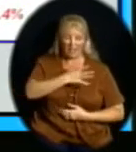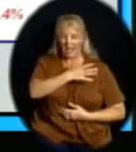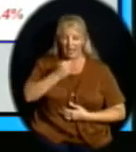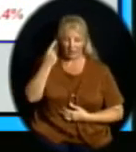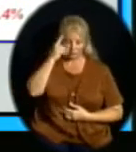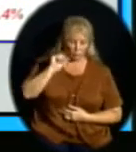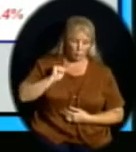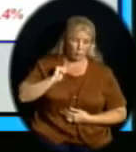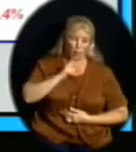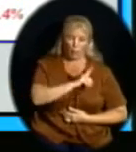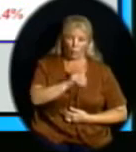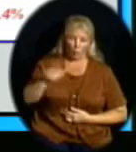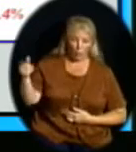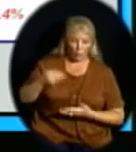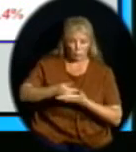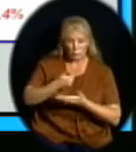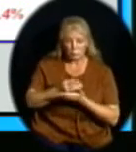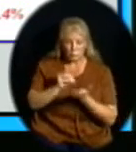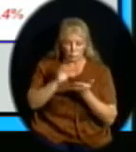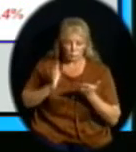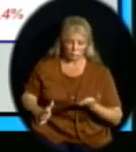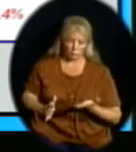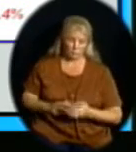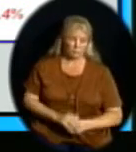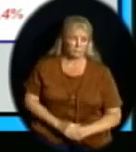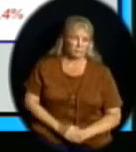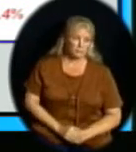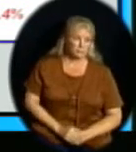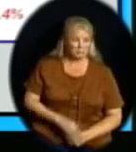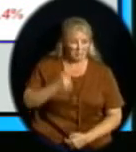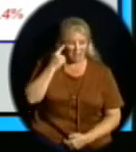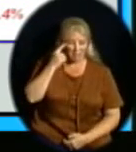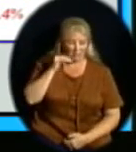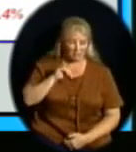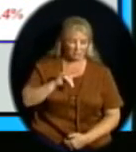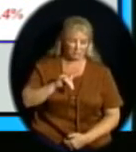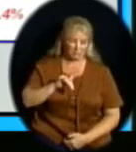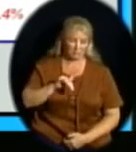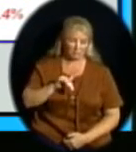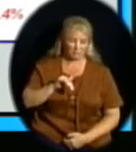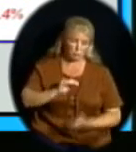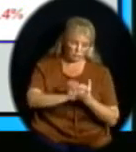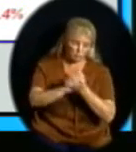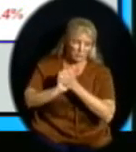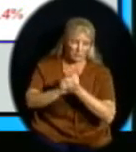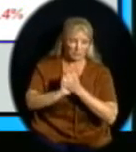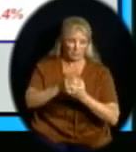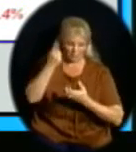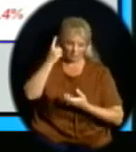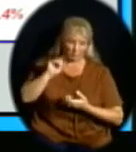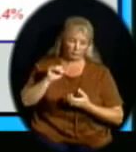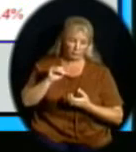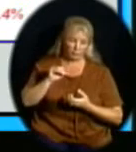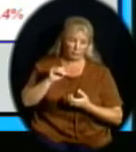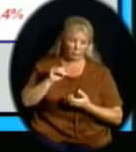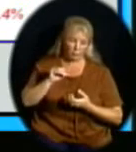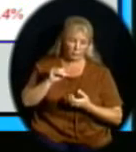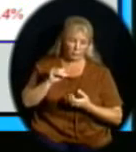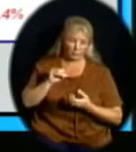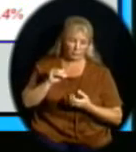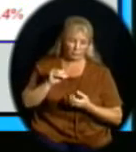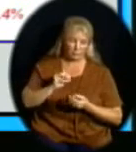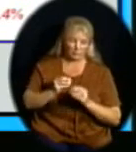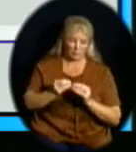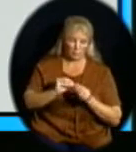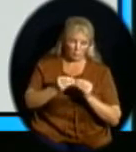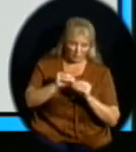for 7.2% of this growth. So I think it's you're to be commended for how we've been able to put this together and make it work for